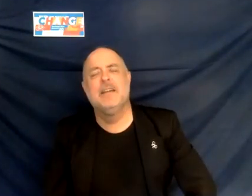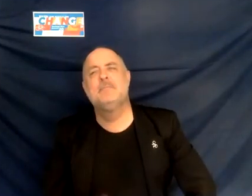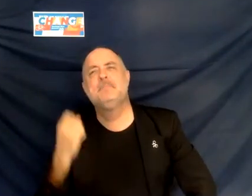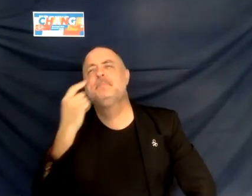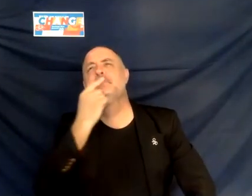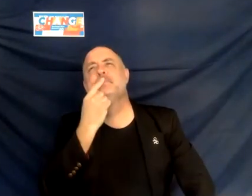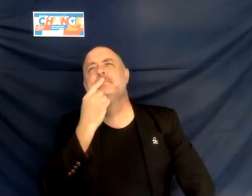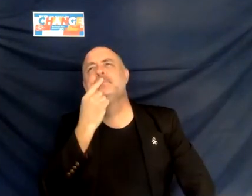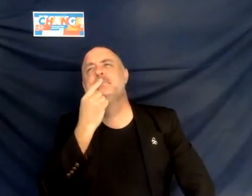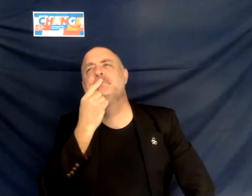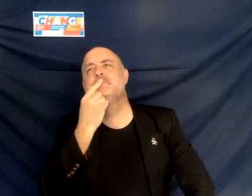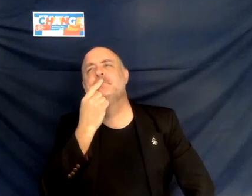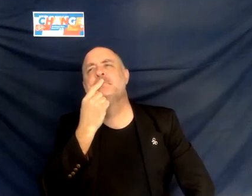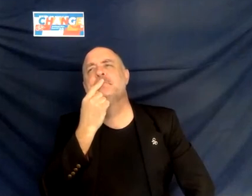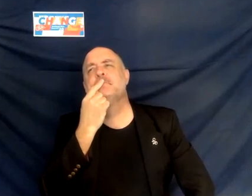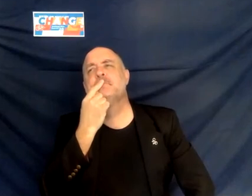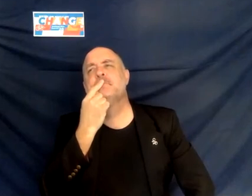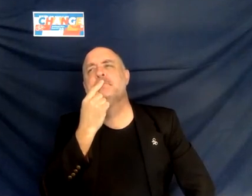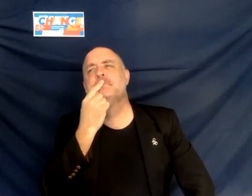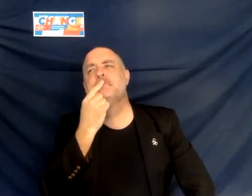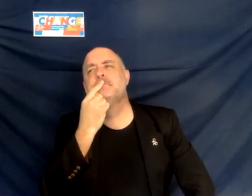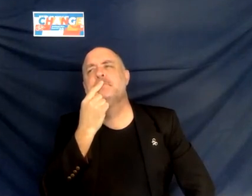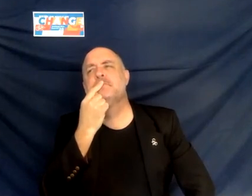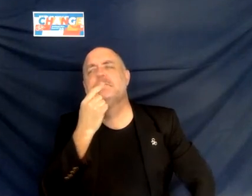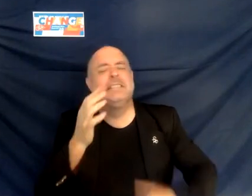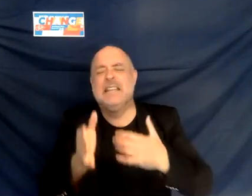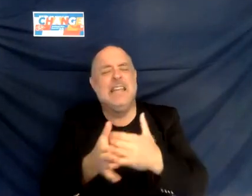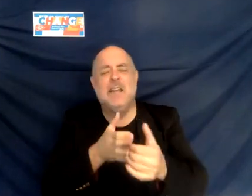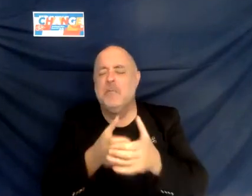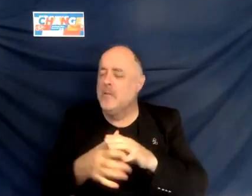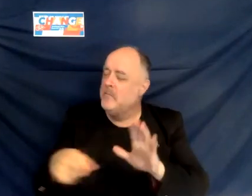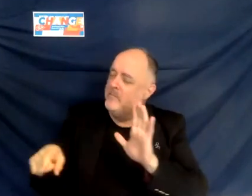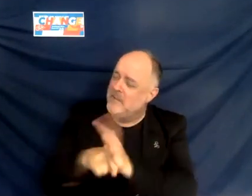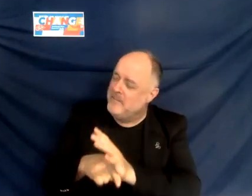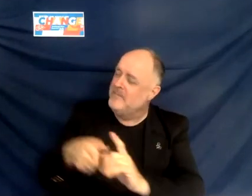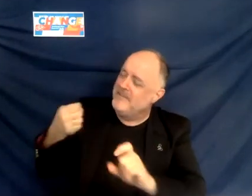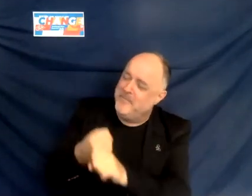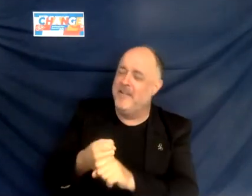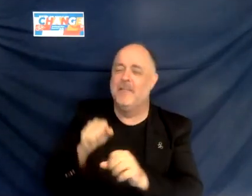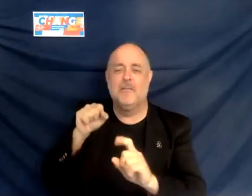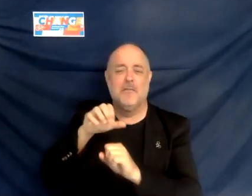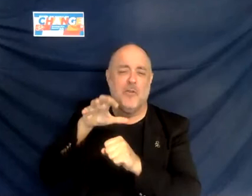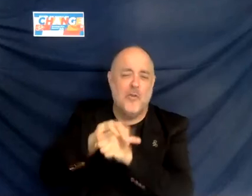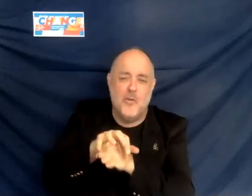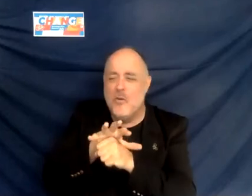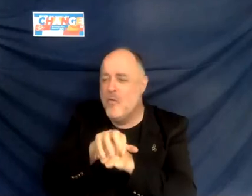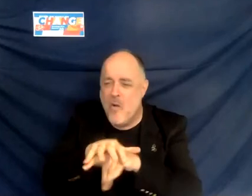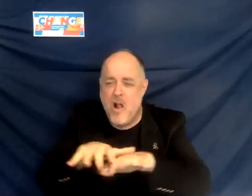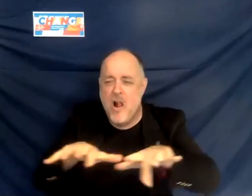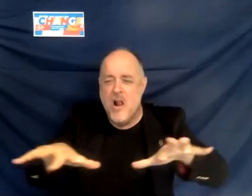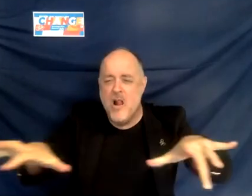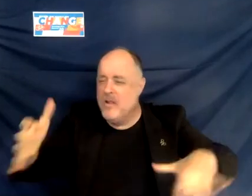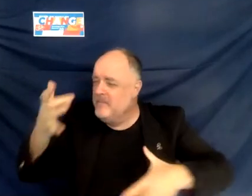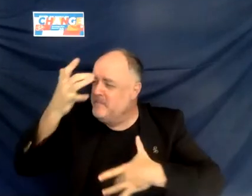we find ourselves, despite the very negative, obviously, impact that COVID has had on us as individuals, I think